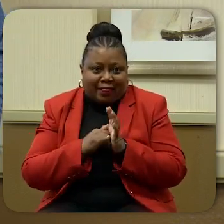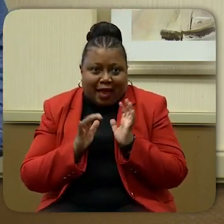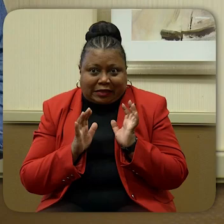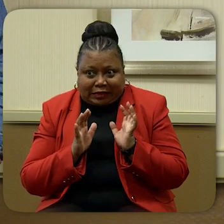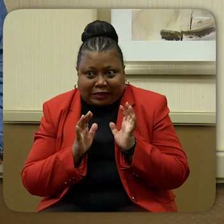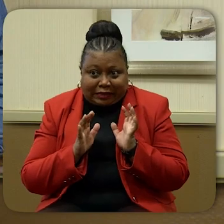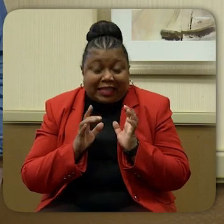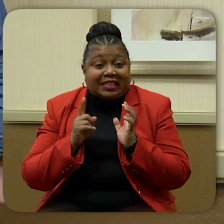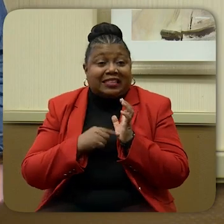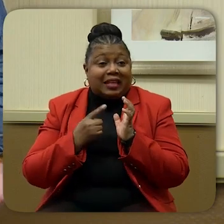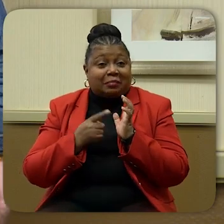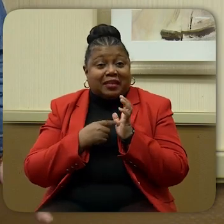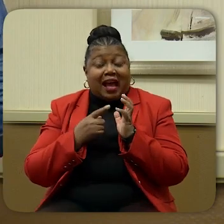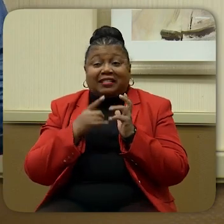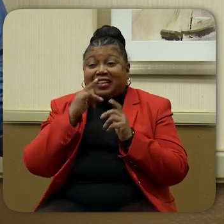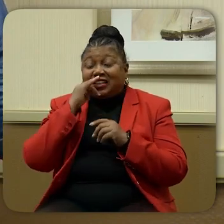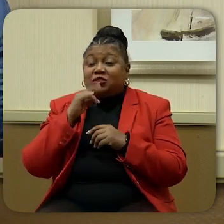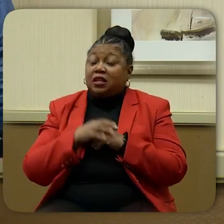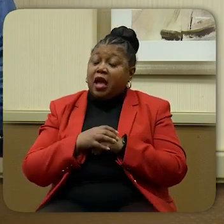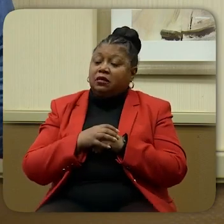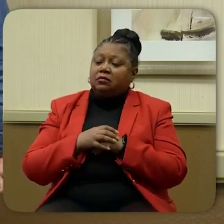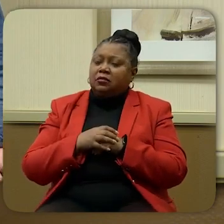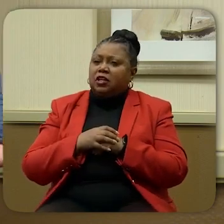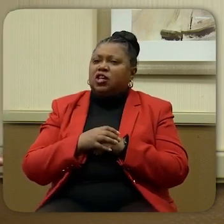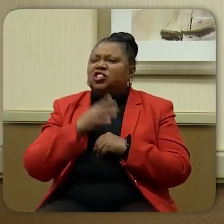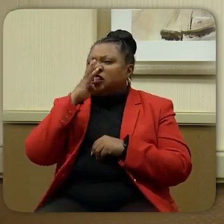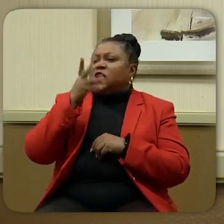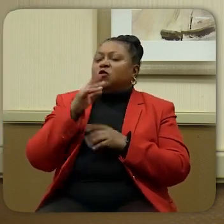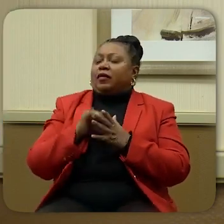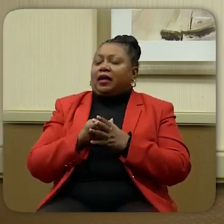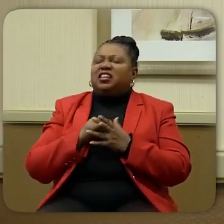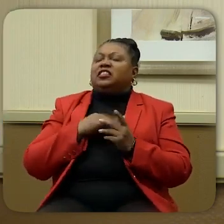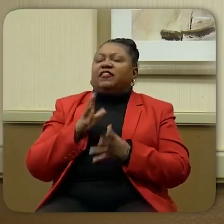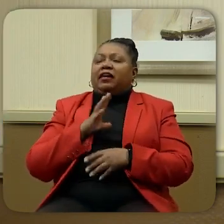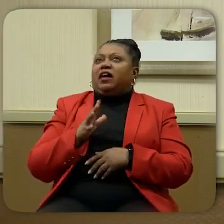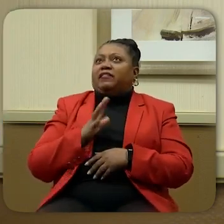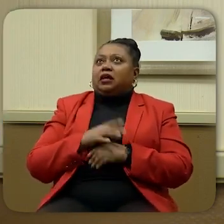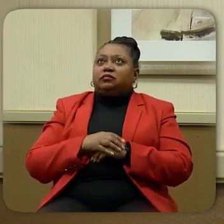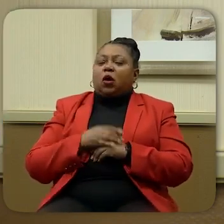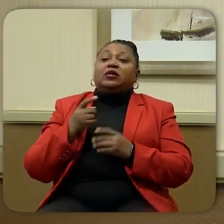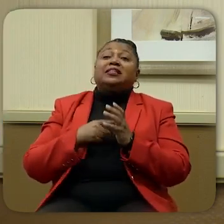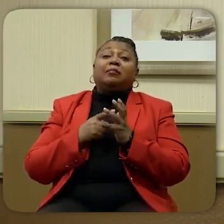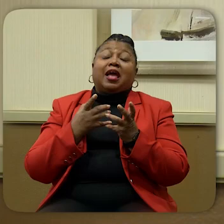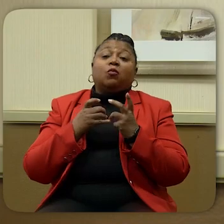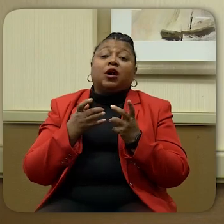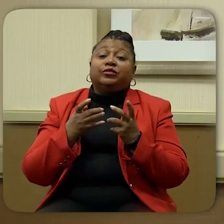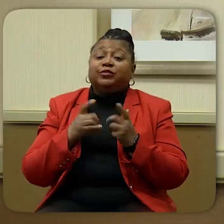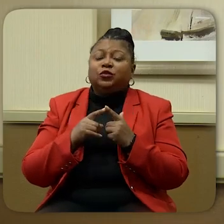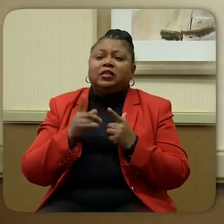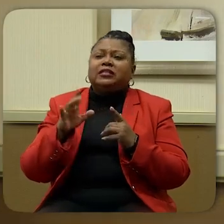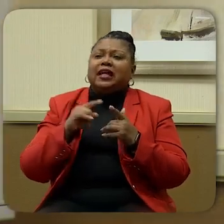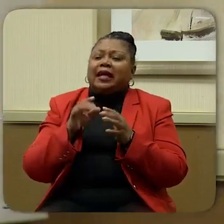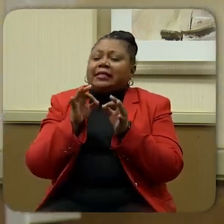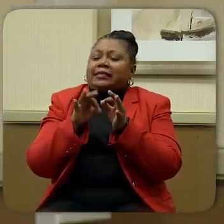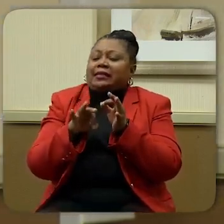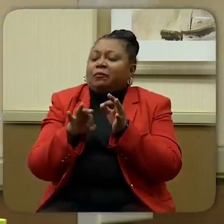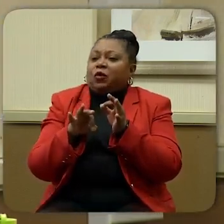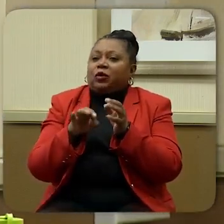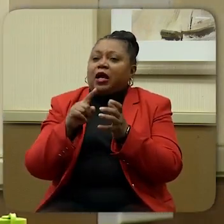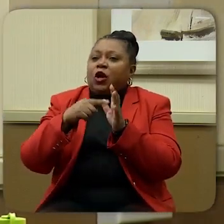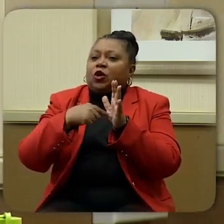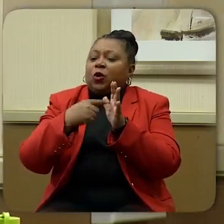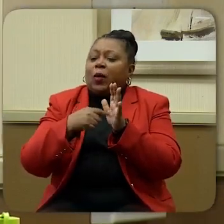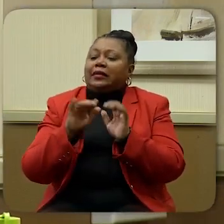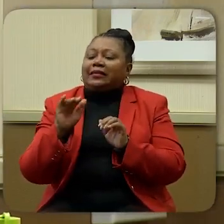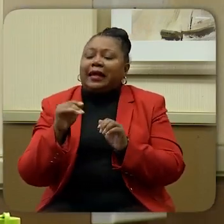that? Because sometimes kids are like, just ignore it, like it's fine. Or sometimes they want you to just like simply